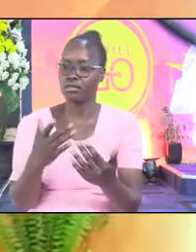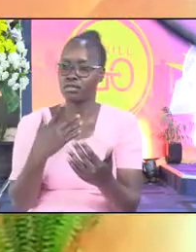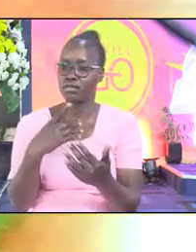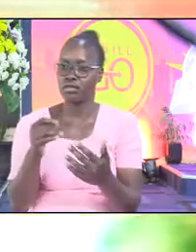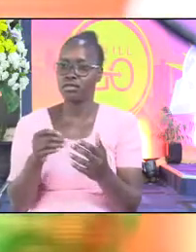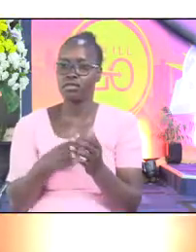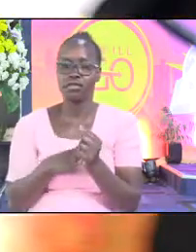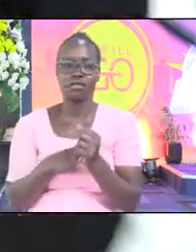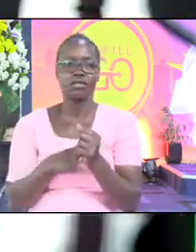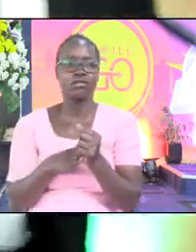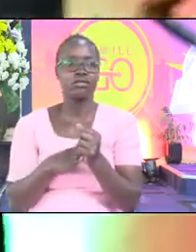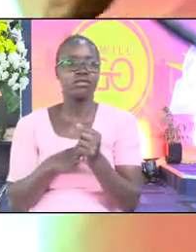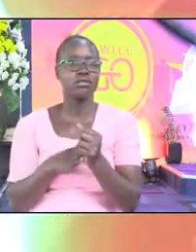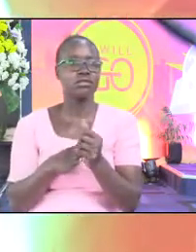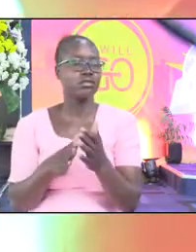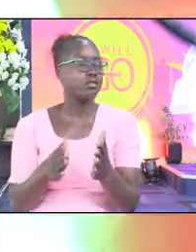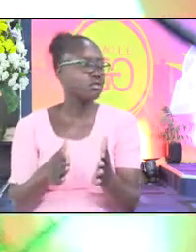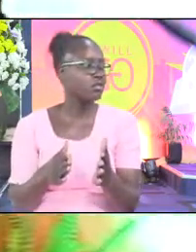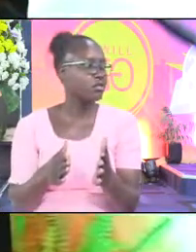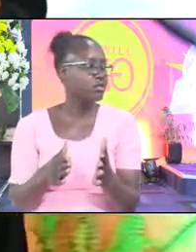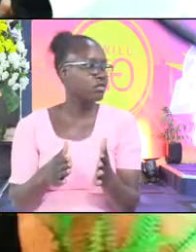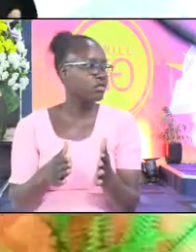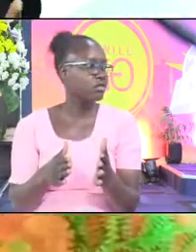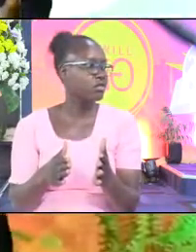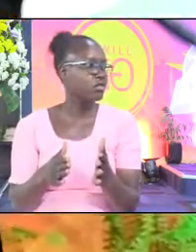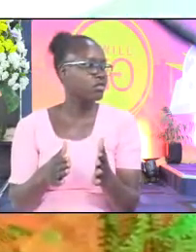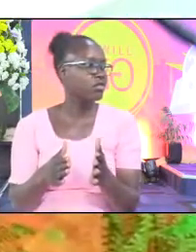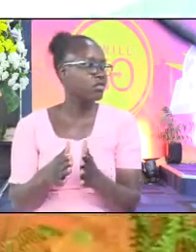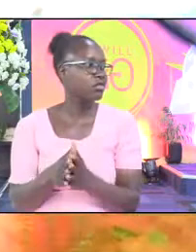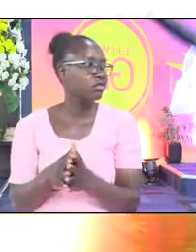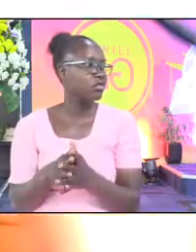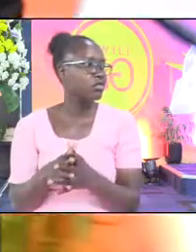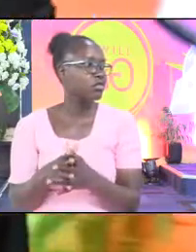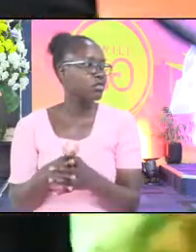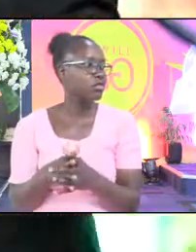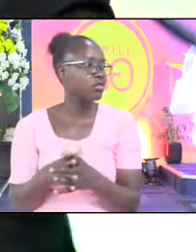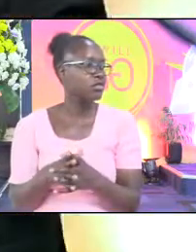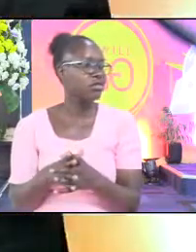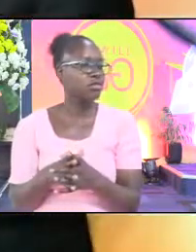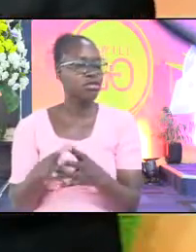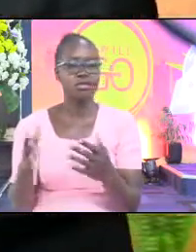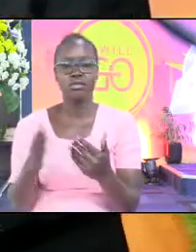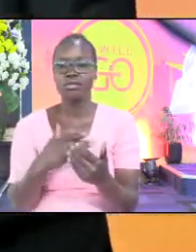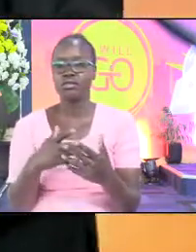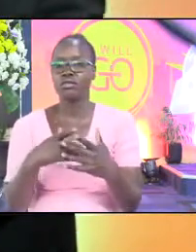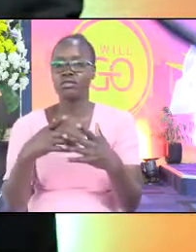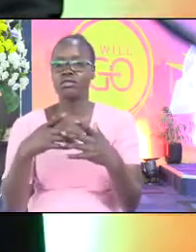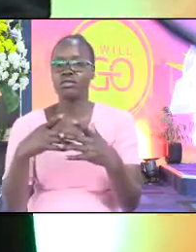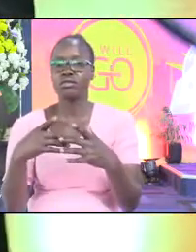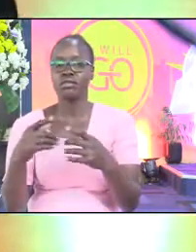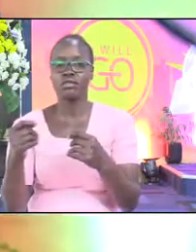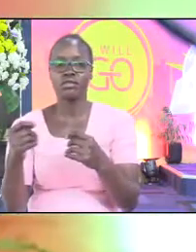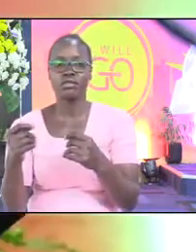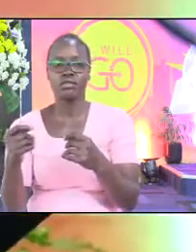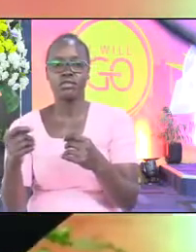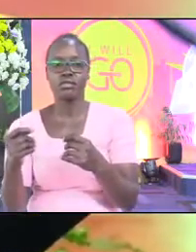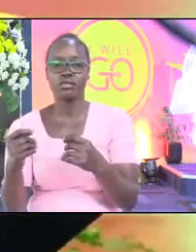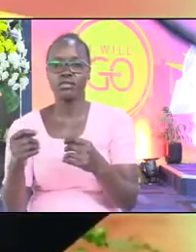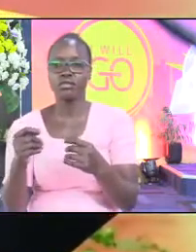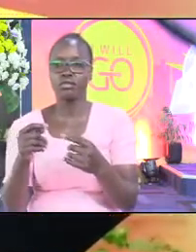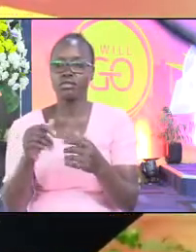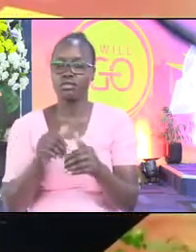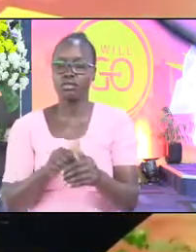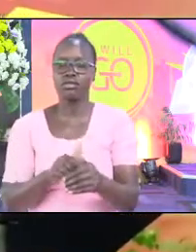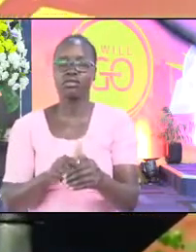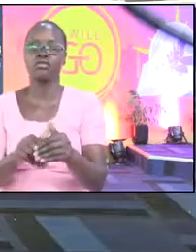wheresoe'er my lot may be. Sing it with me. Where thou go, yes, I